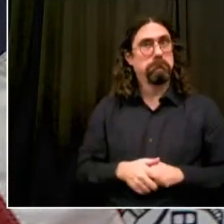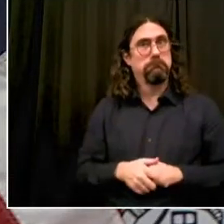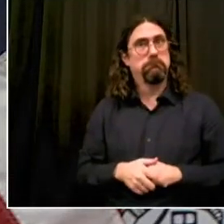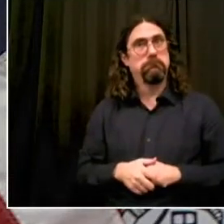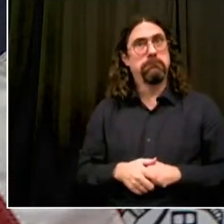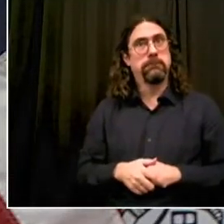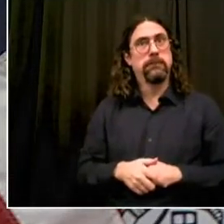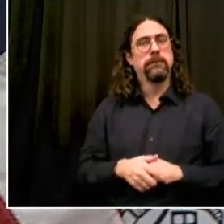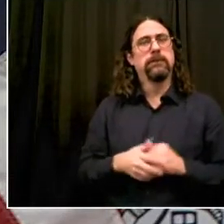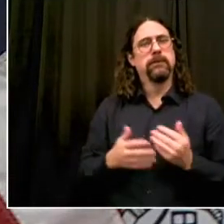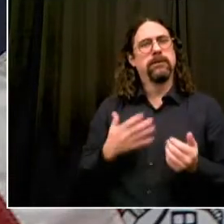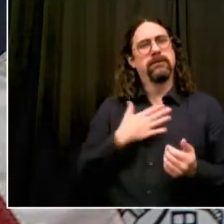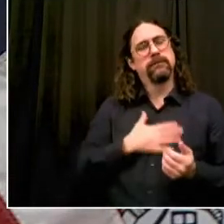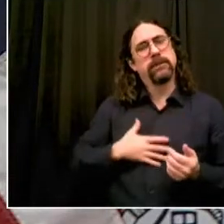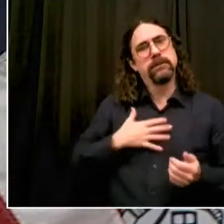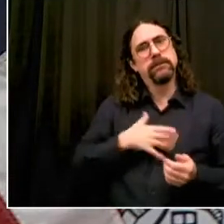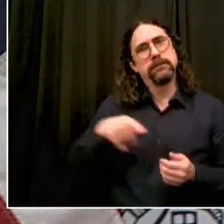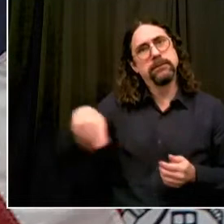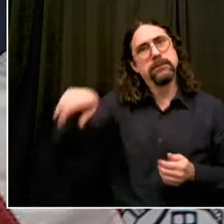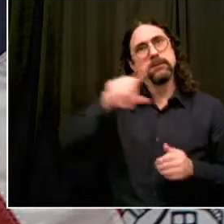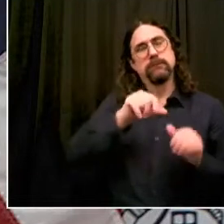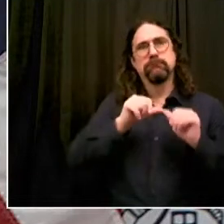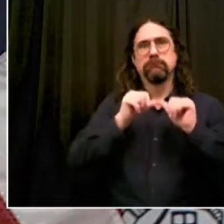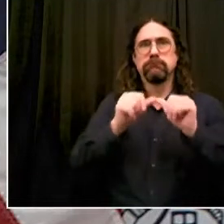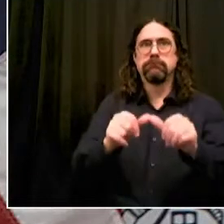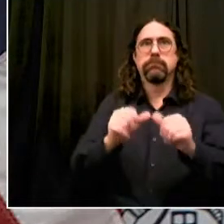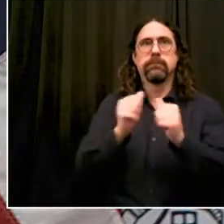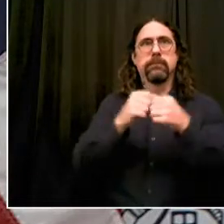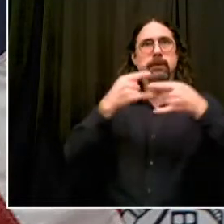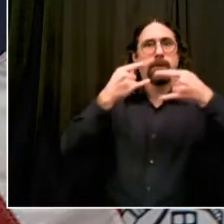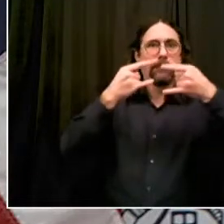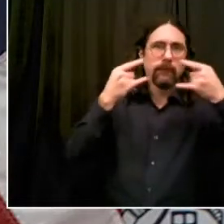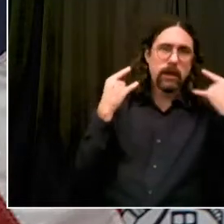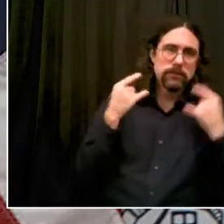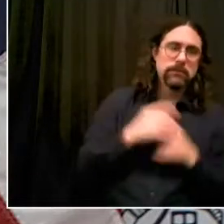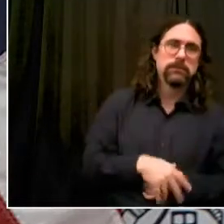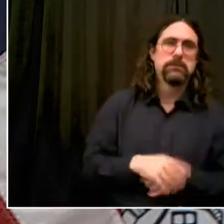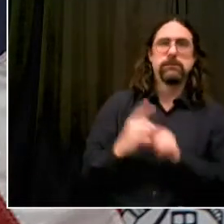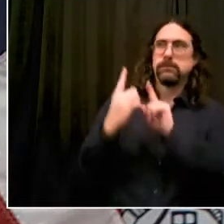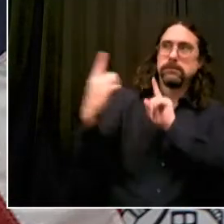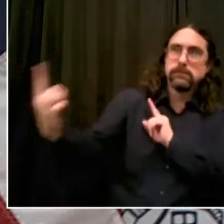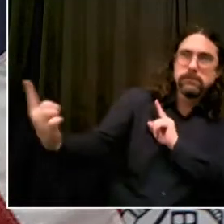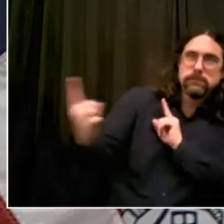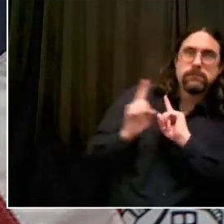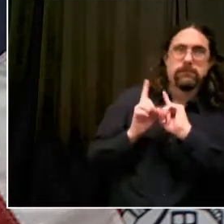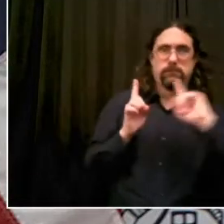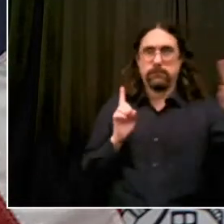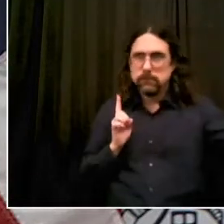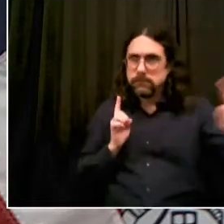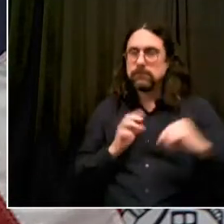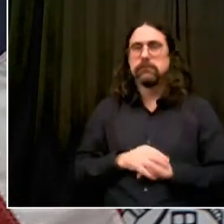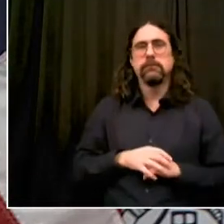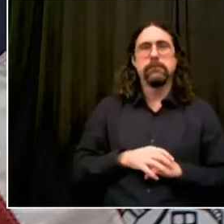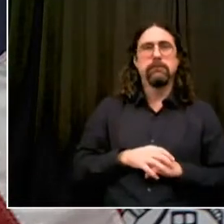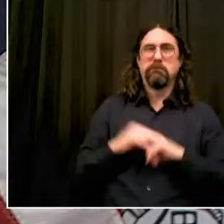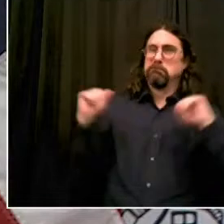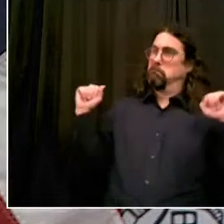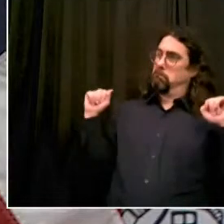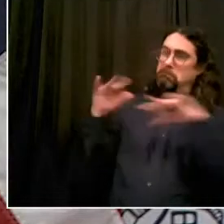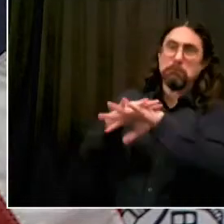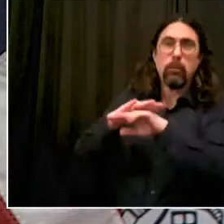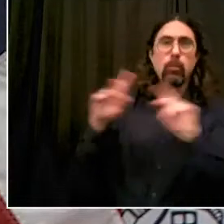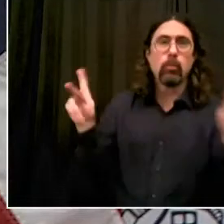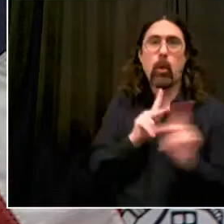parents, if you're in that group of parents that is signed up for in-person learning, we need you. Fill out that test